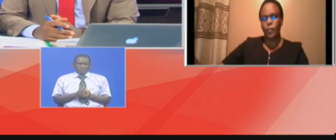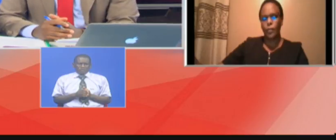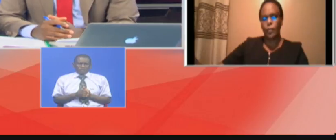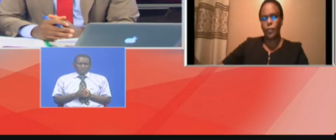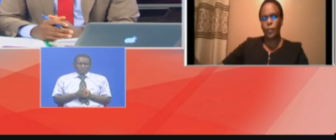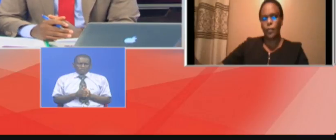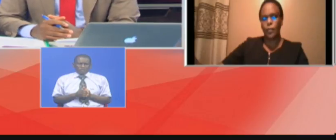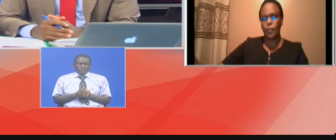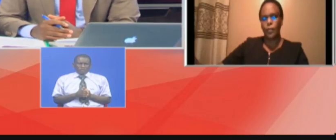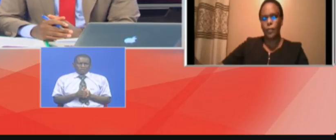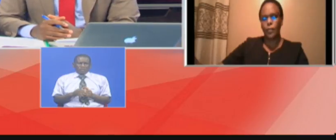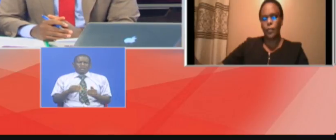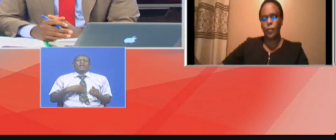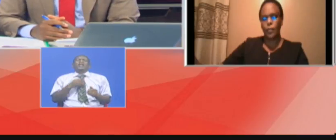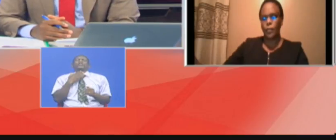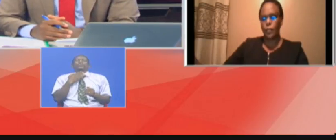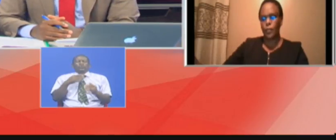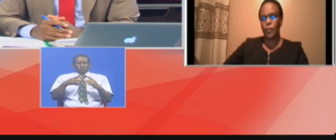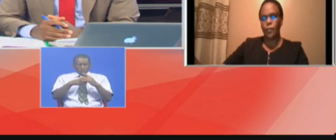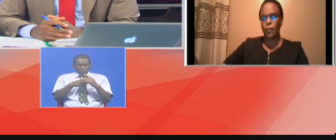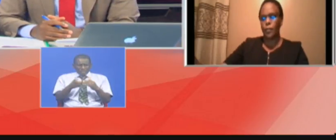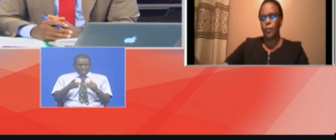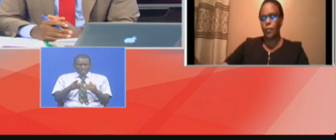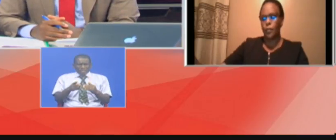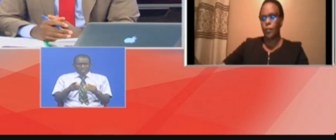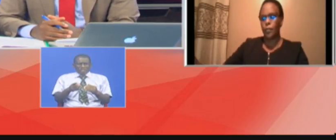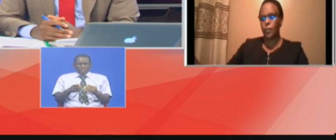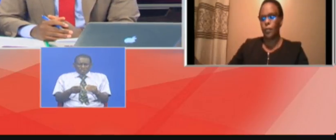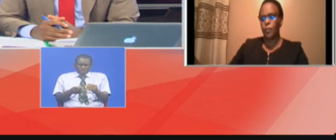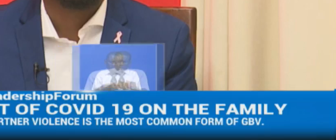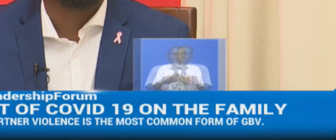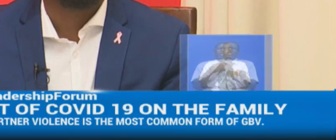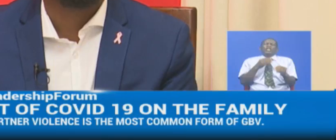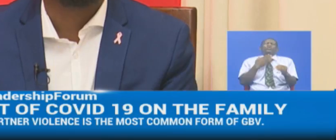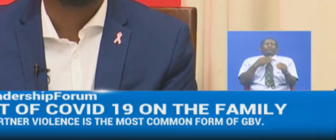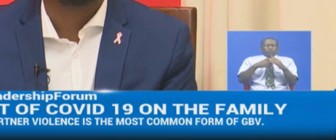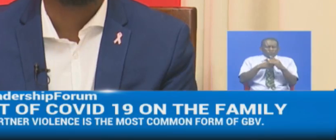You're welcome. I just want to begin to put the show into context